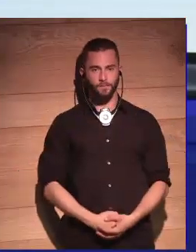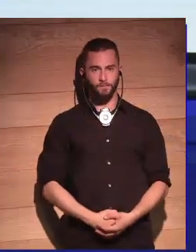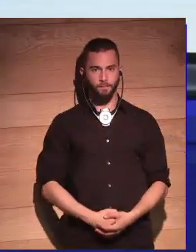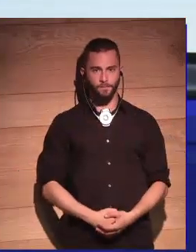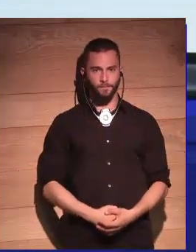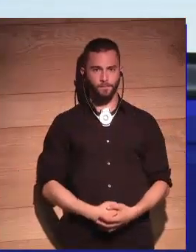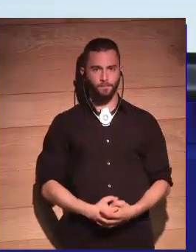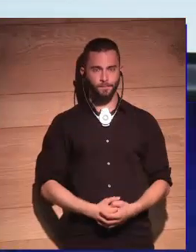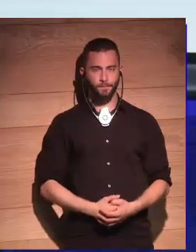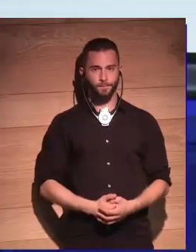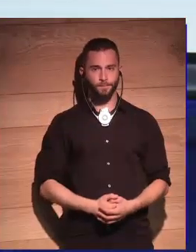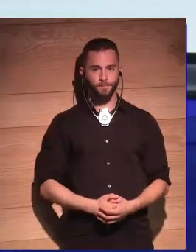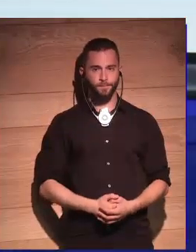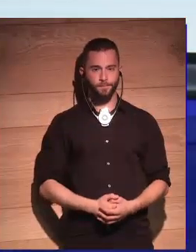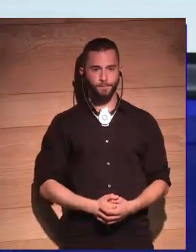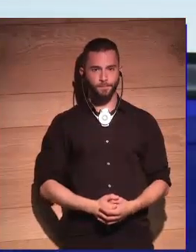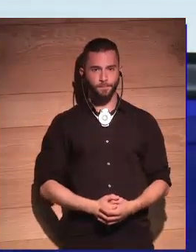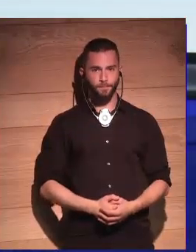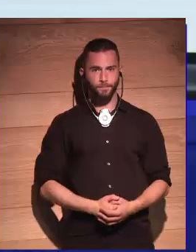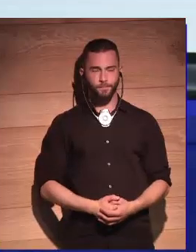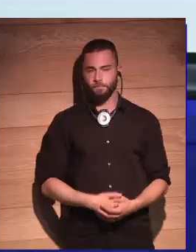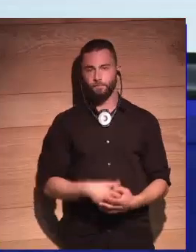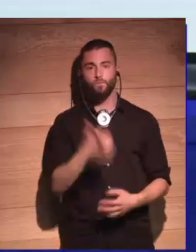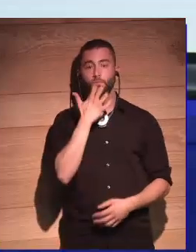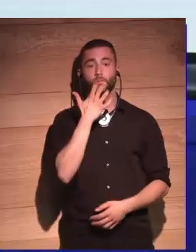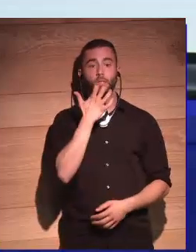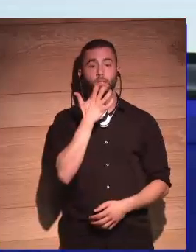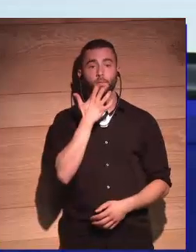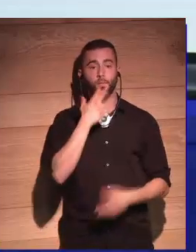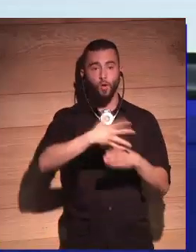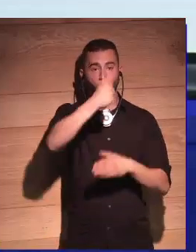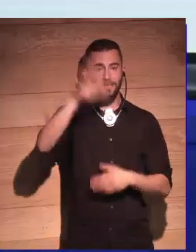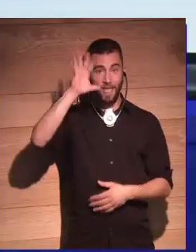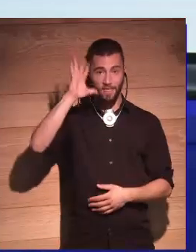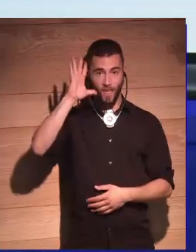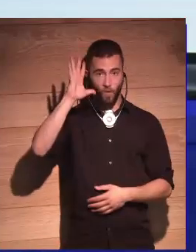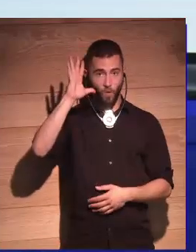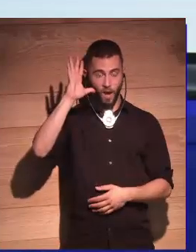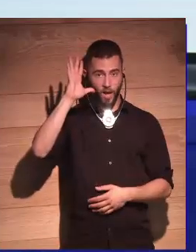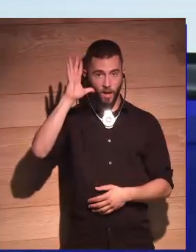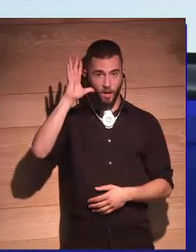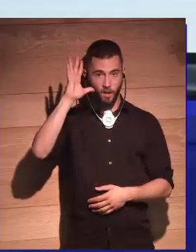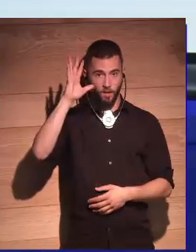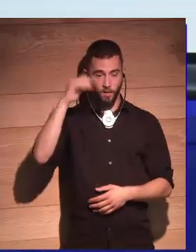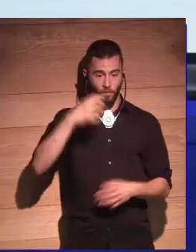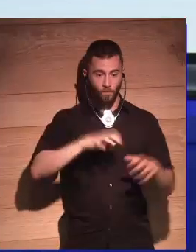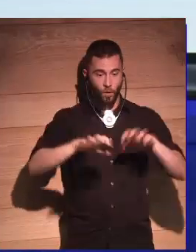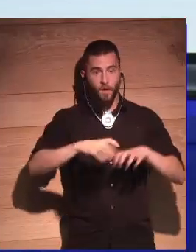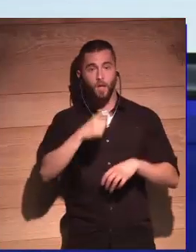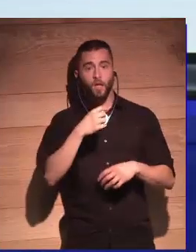is NFC. That's the same technology as you use to tap your credit card on a reader. It's